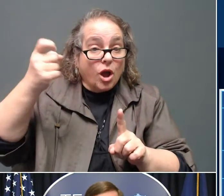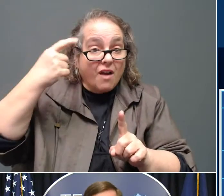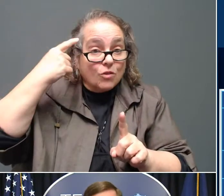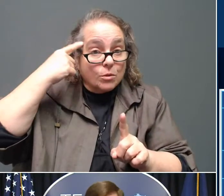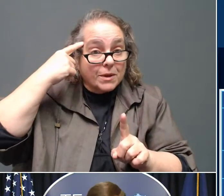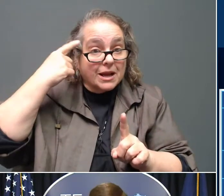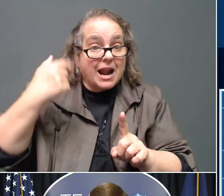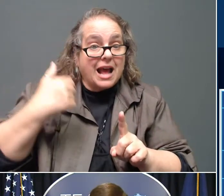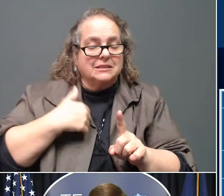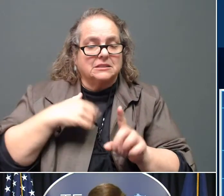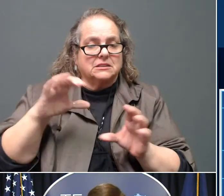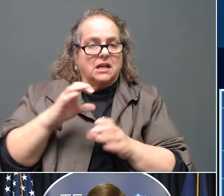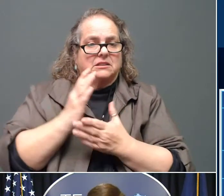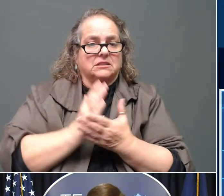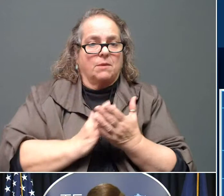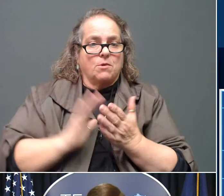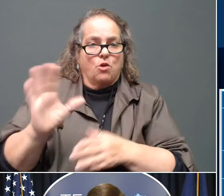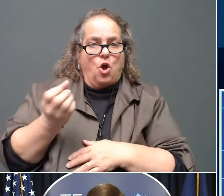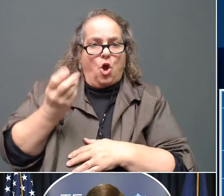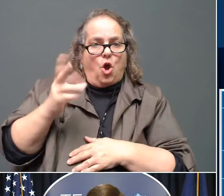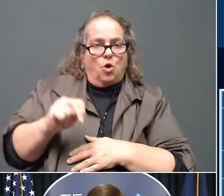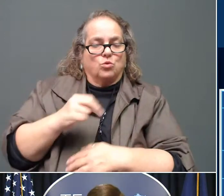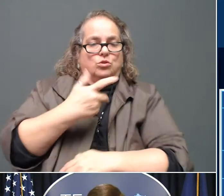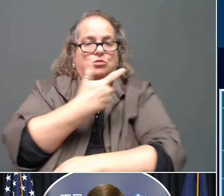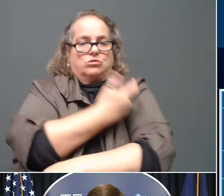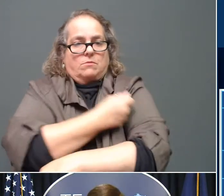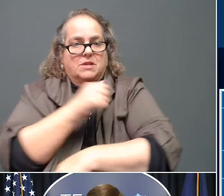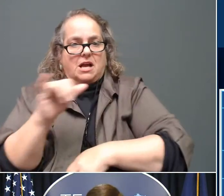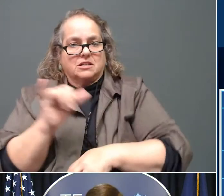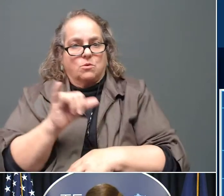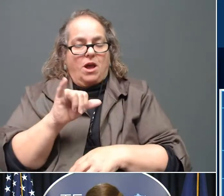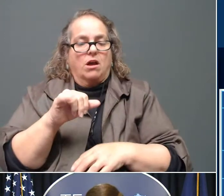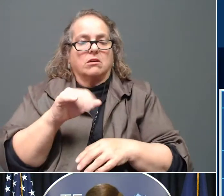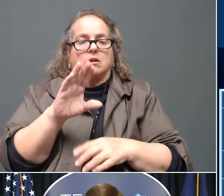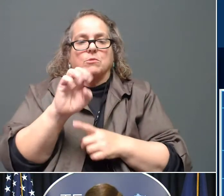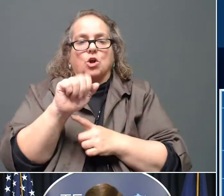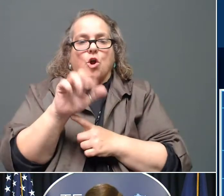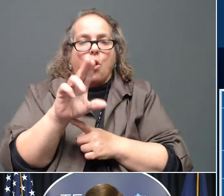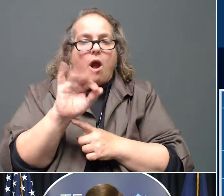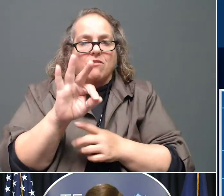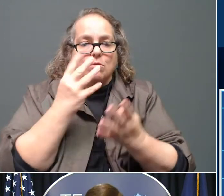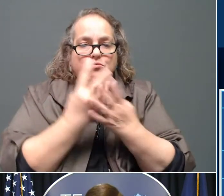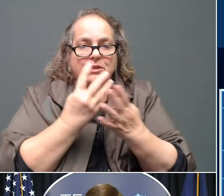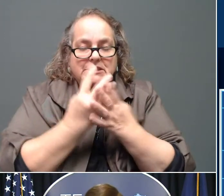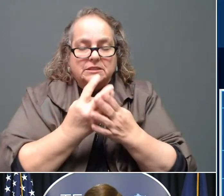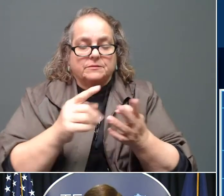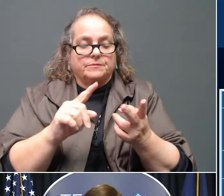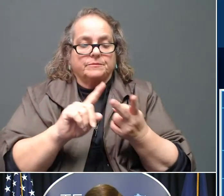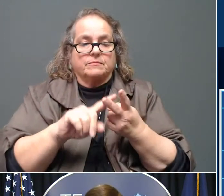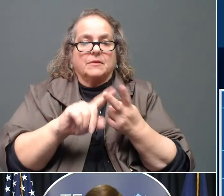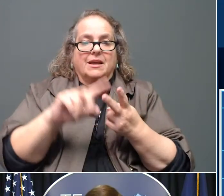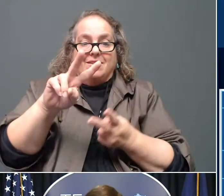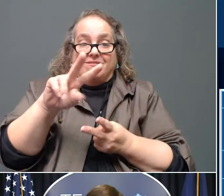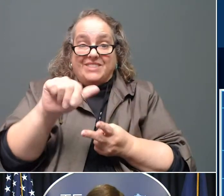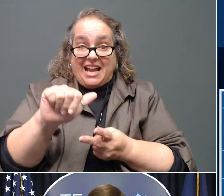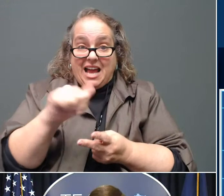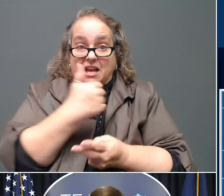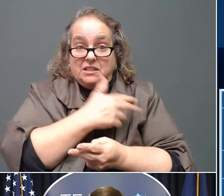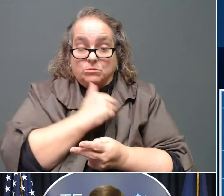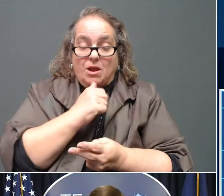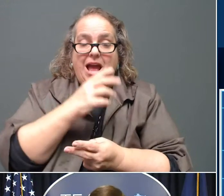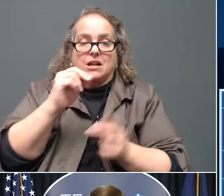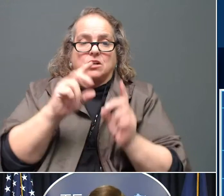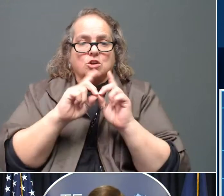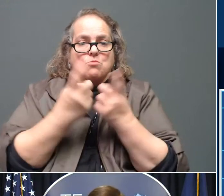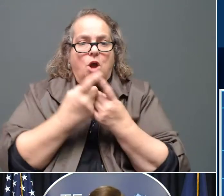some of their own vaccinations as well. That's in the Bureau of Prisons, in the VAs, and in the Department of Defense. And so